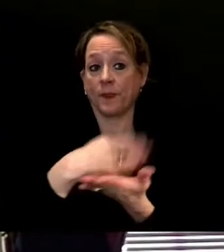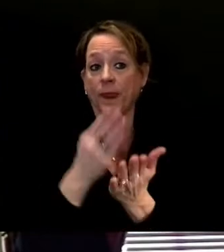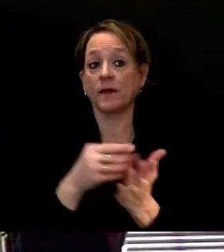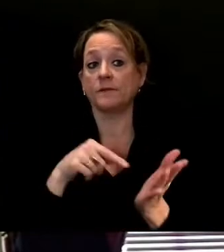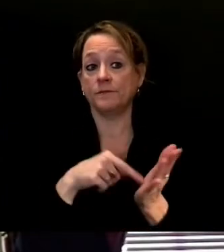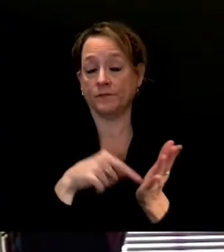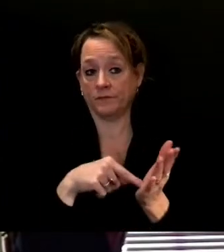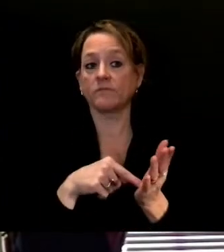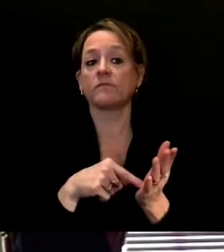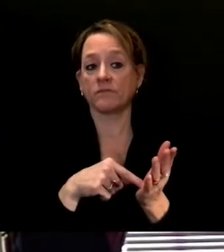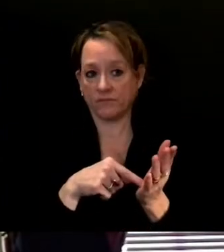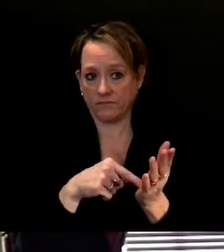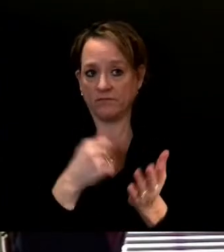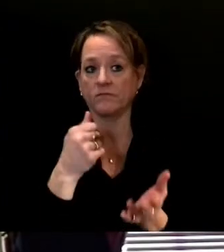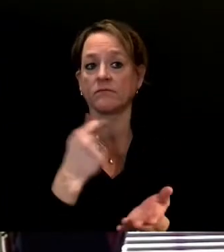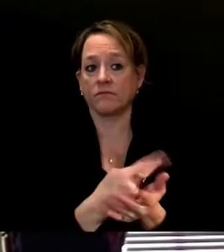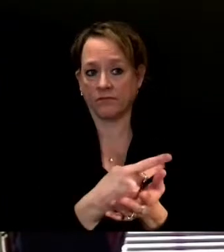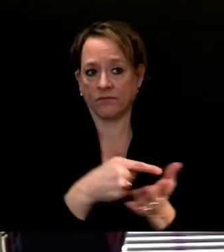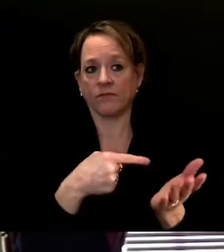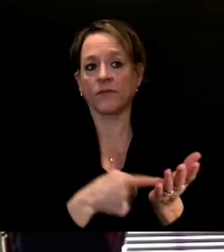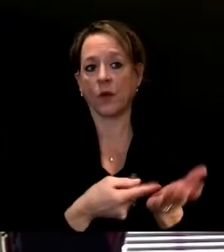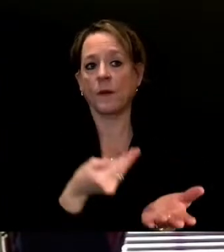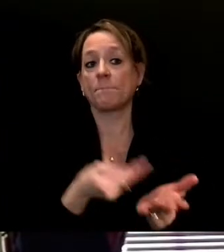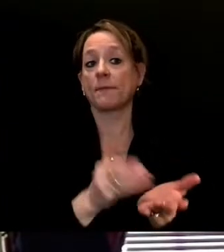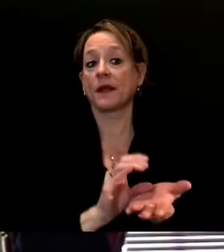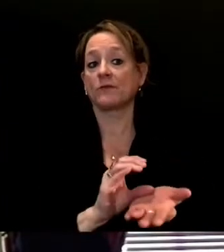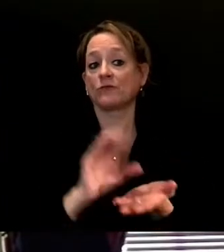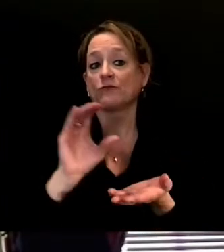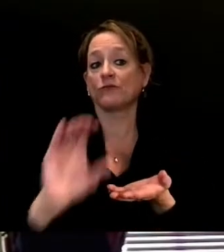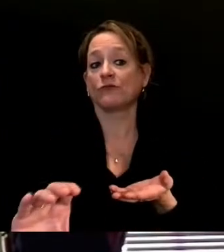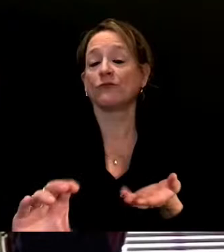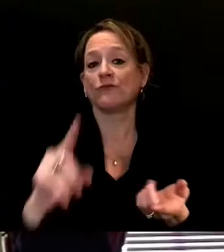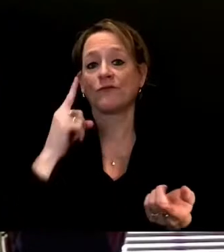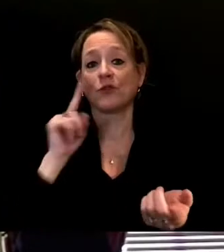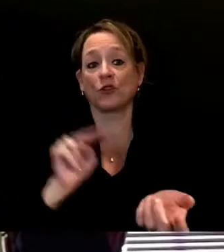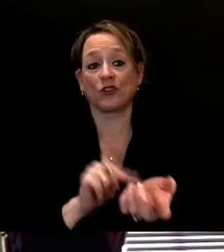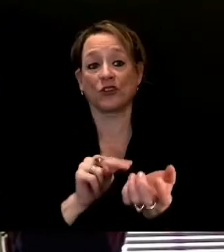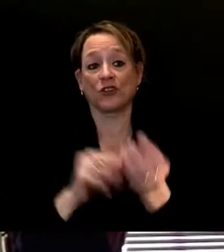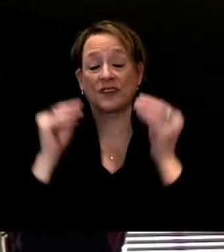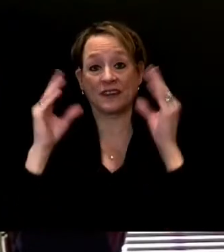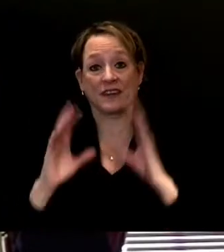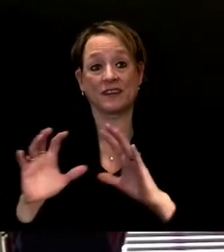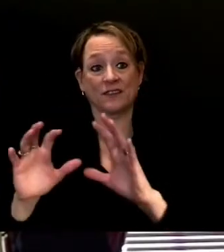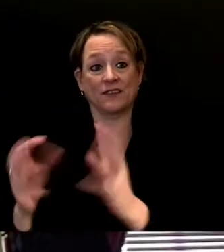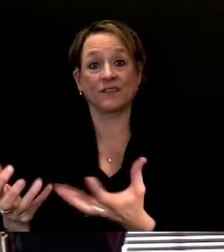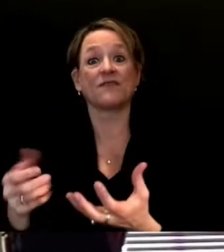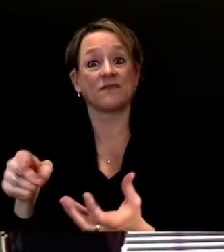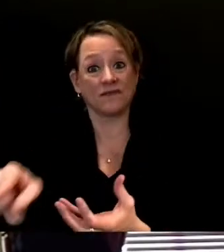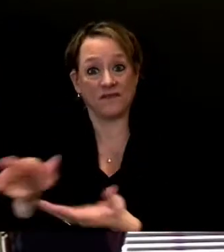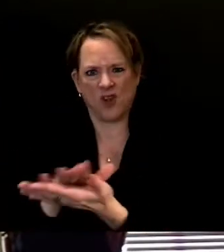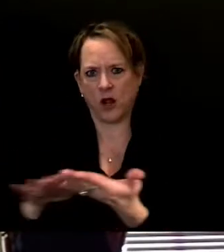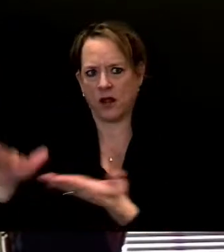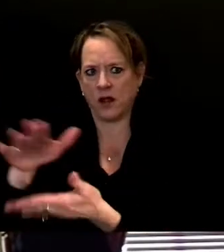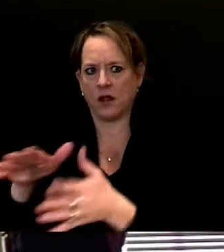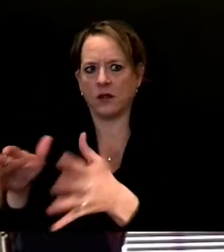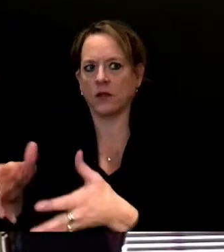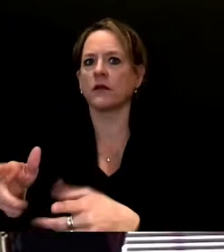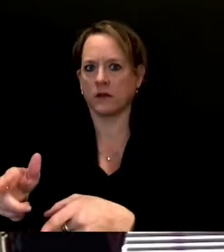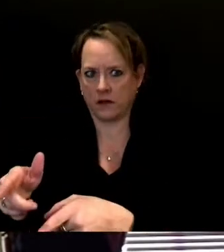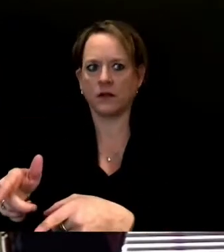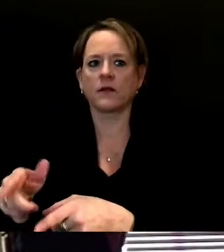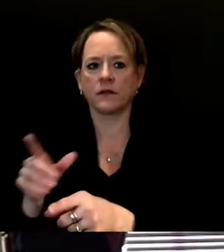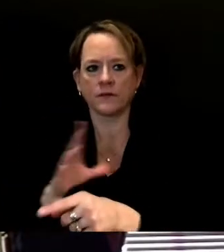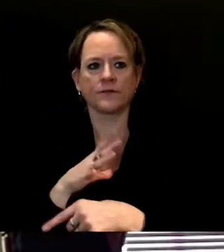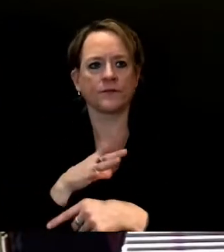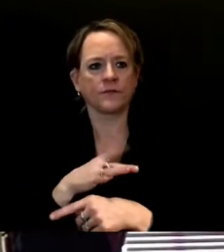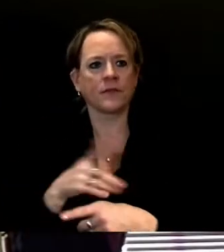nurses at the collegiate level. That's critical. I mean, we don't have enough of those people that are